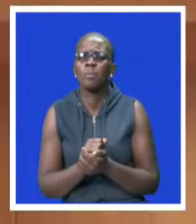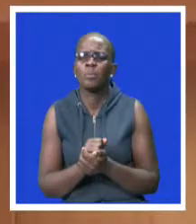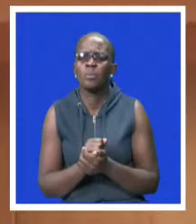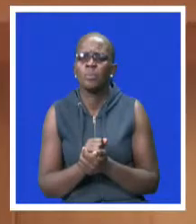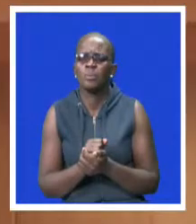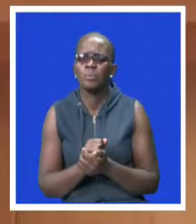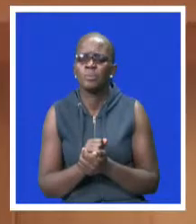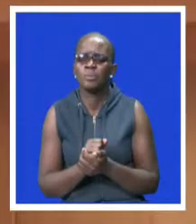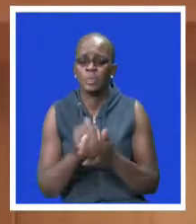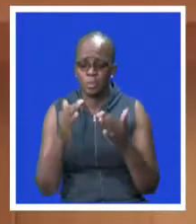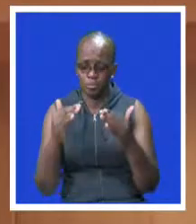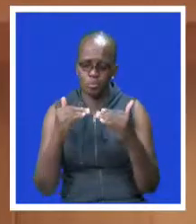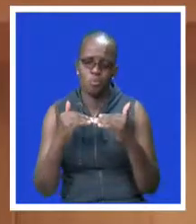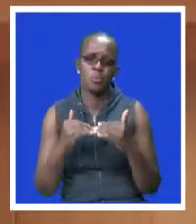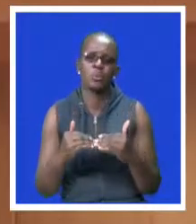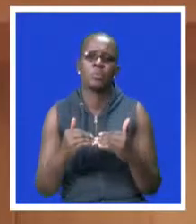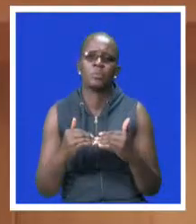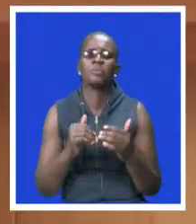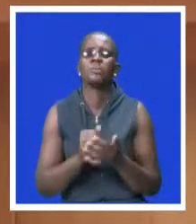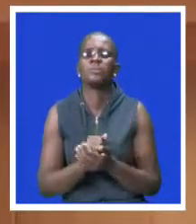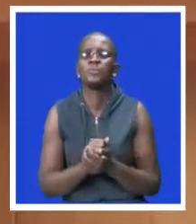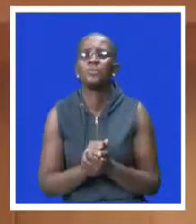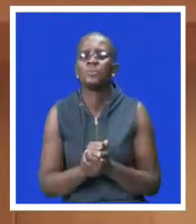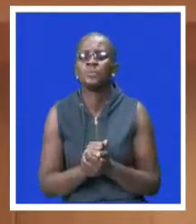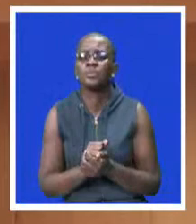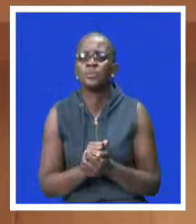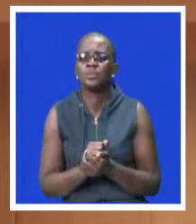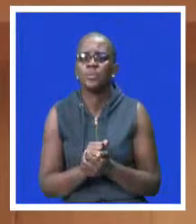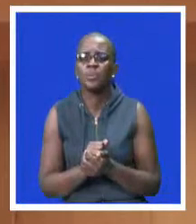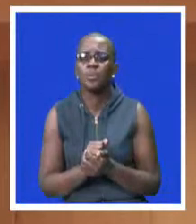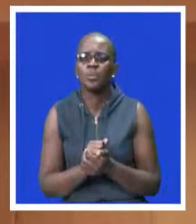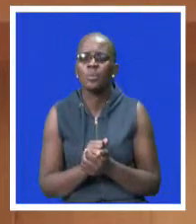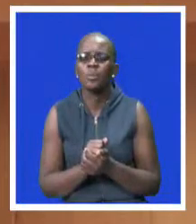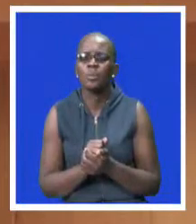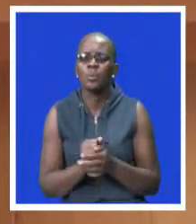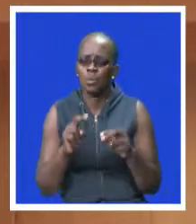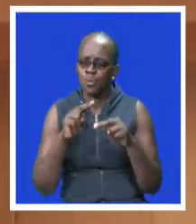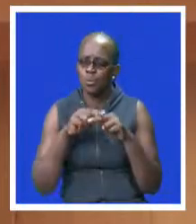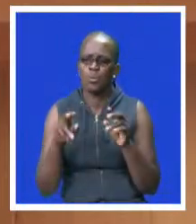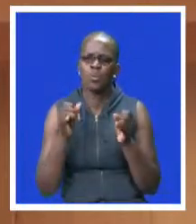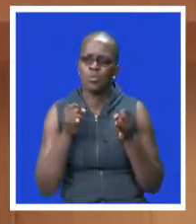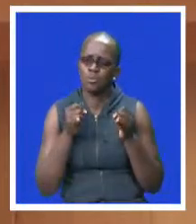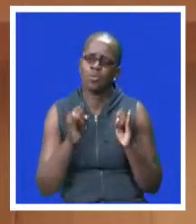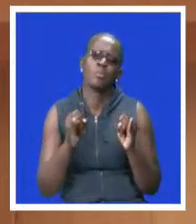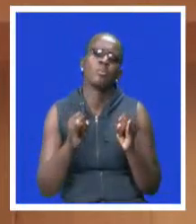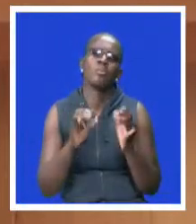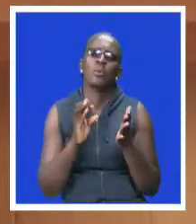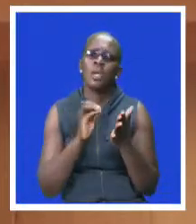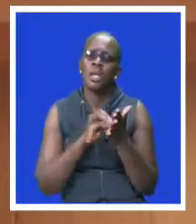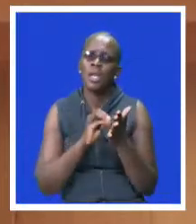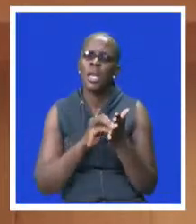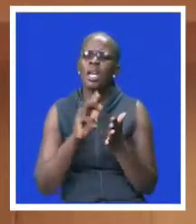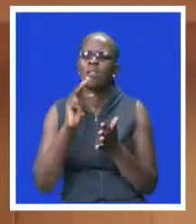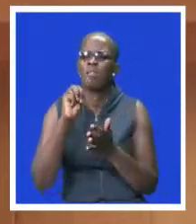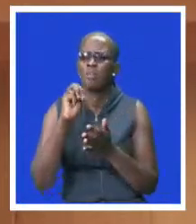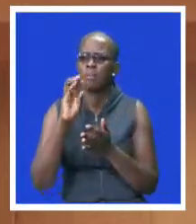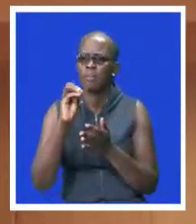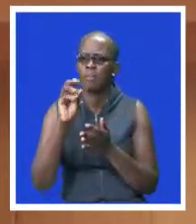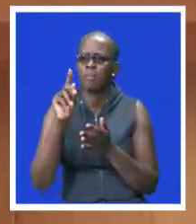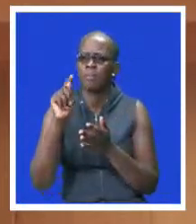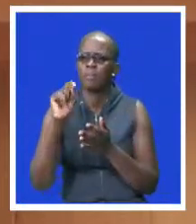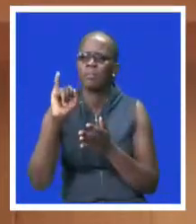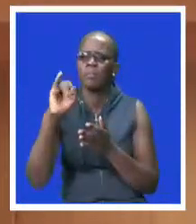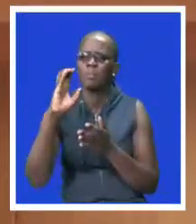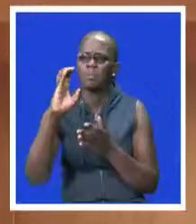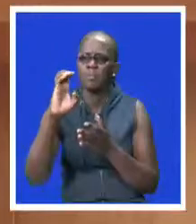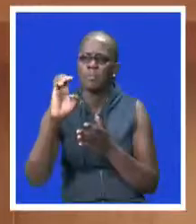go to the next slide. Here, in informal writing, we can use what we call emotive language, all right? Emotive language,